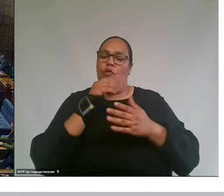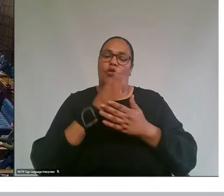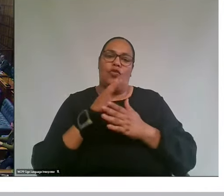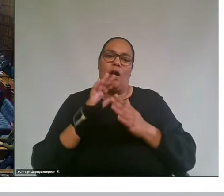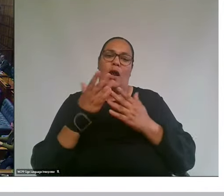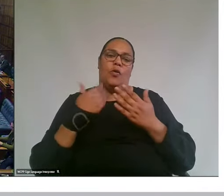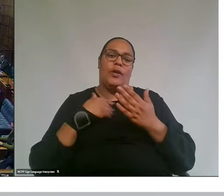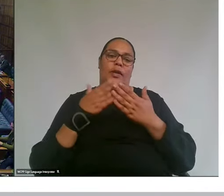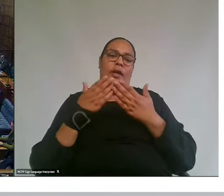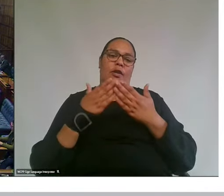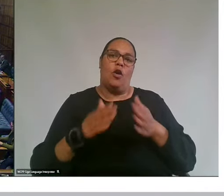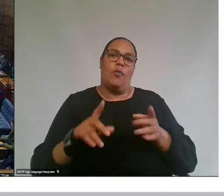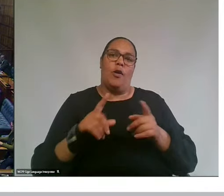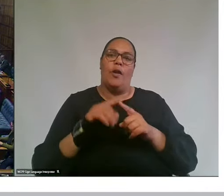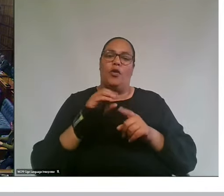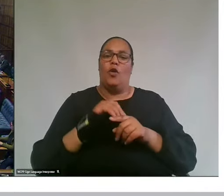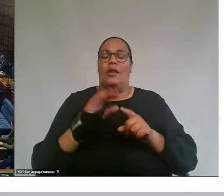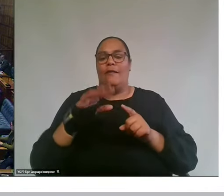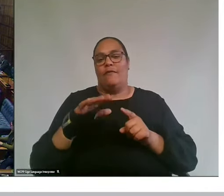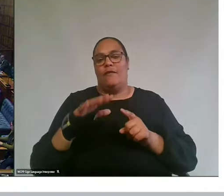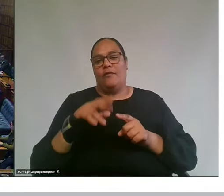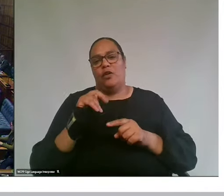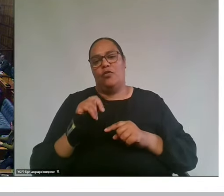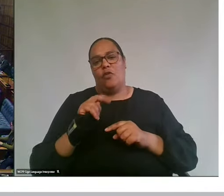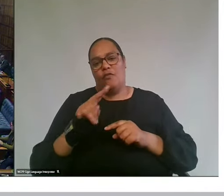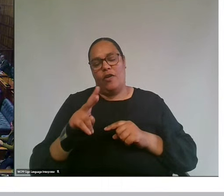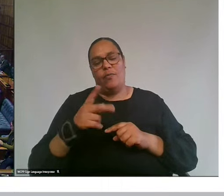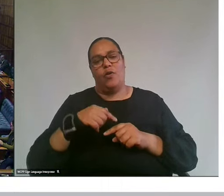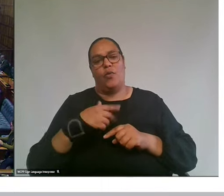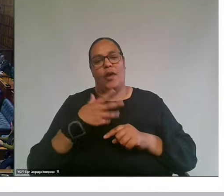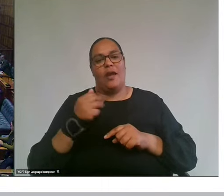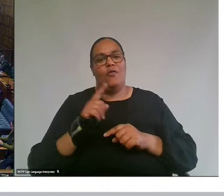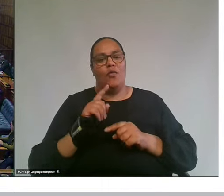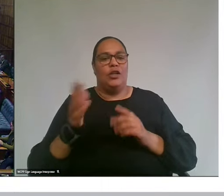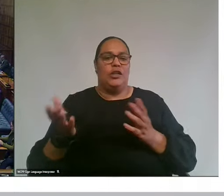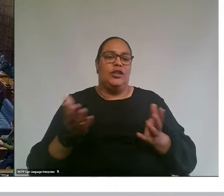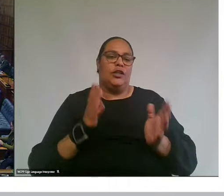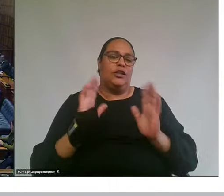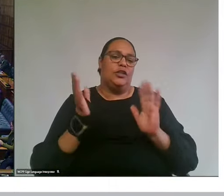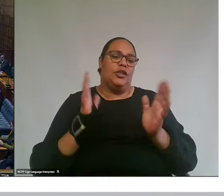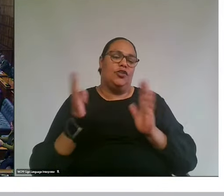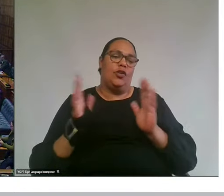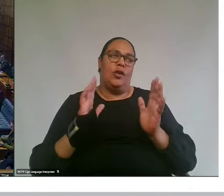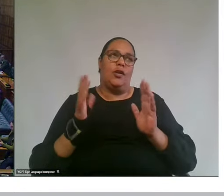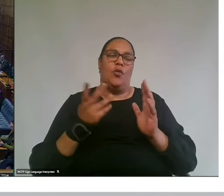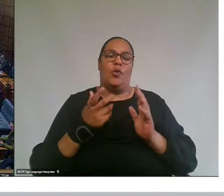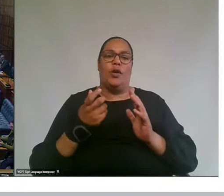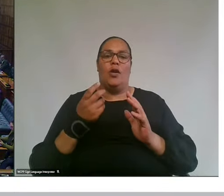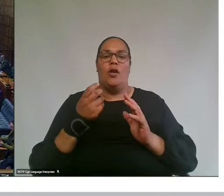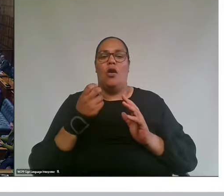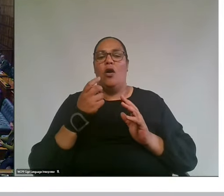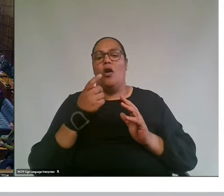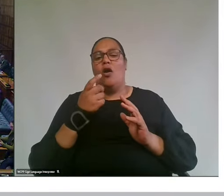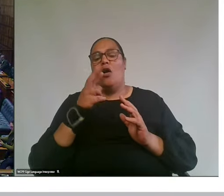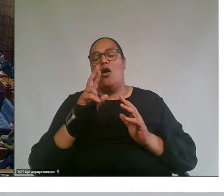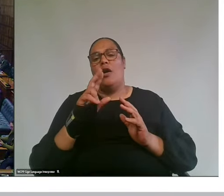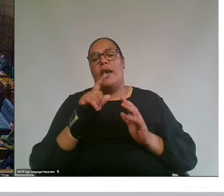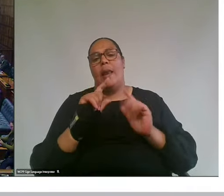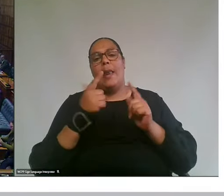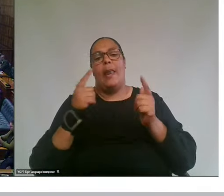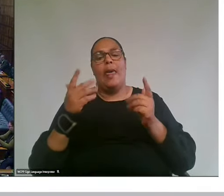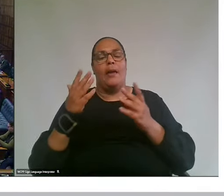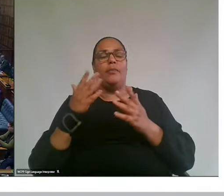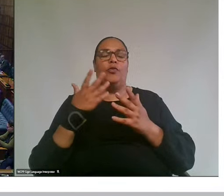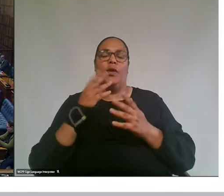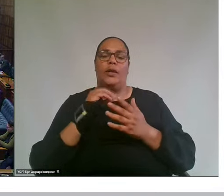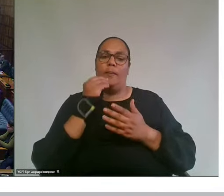open it up but on the 15th of of November we having a session in at our labs in Mitchell plan where we getting the